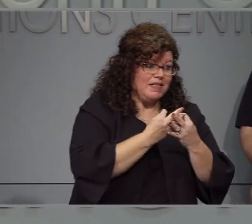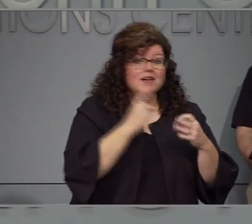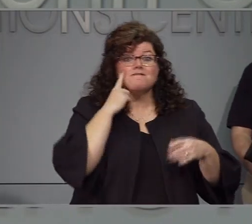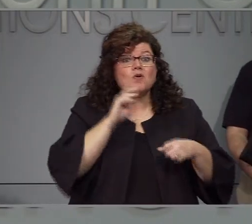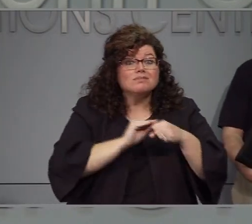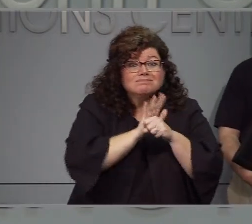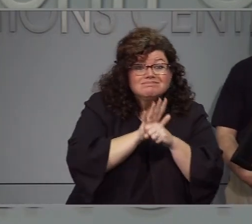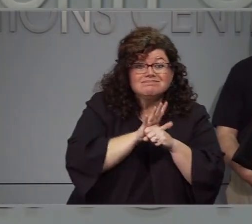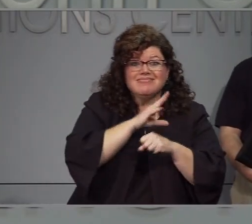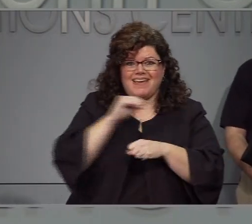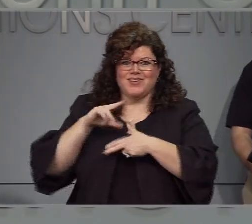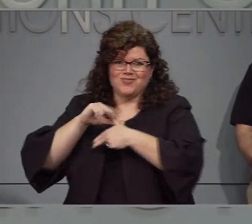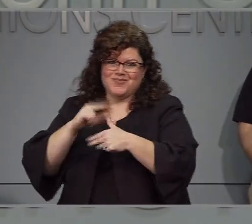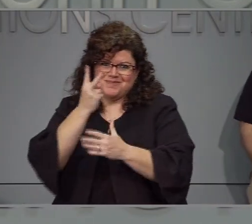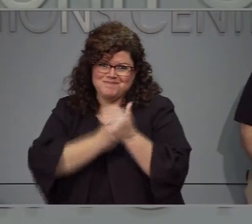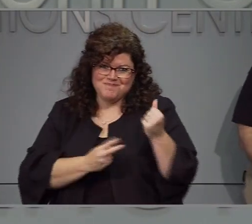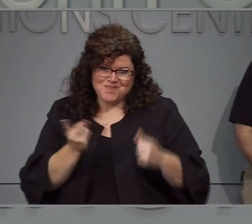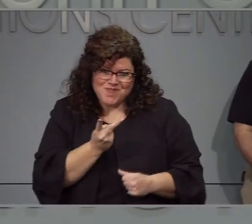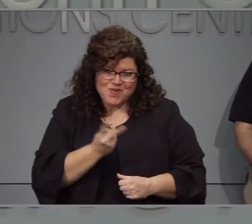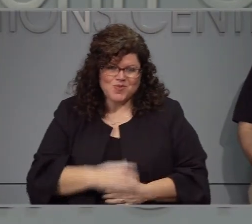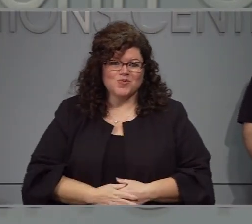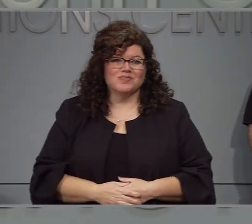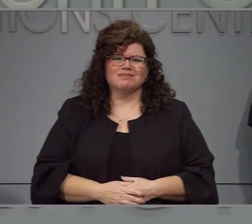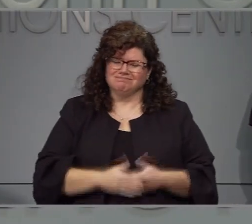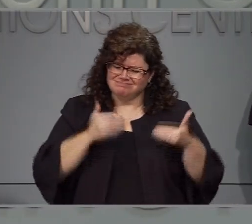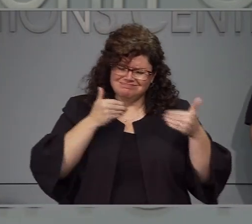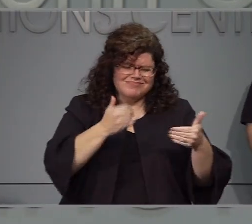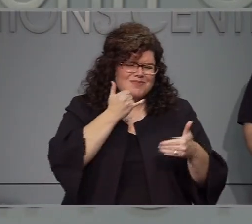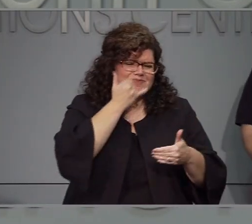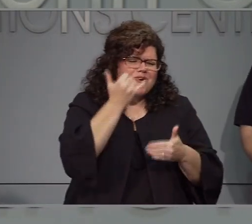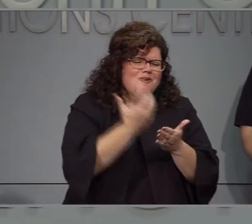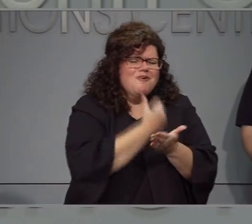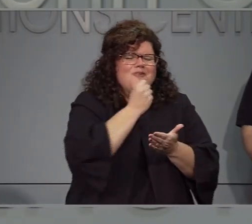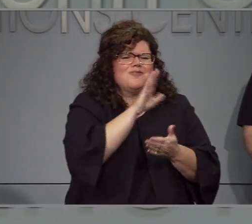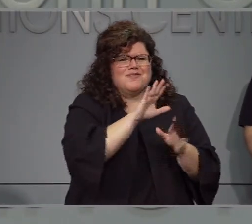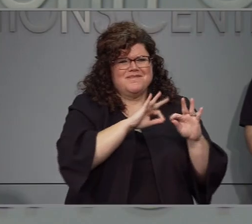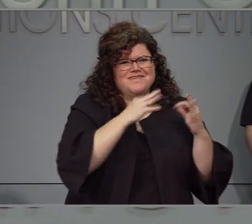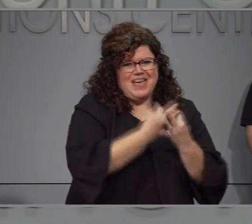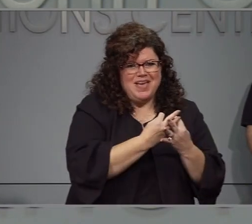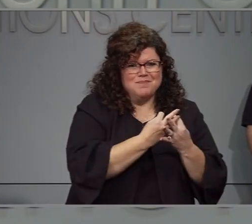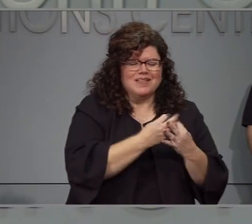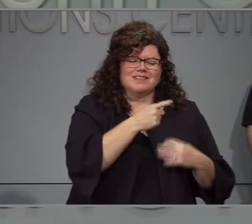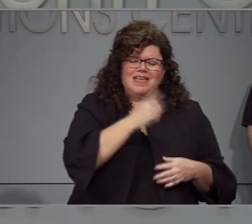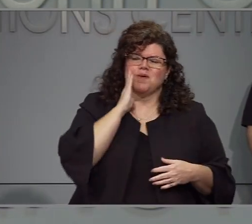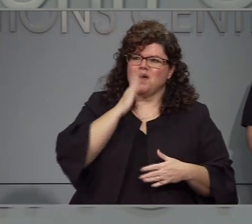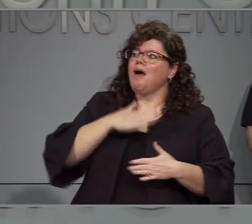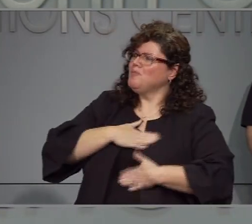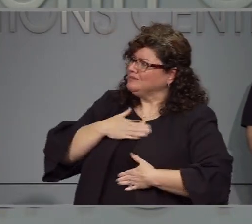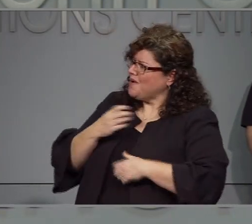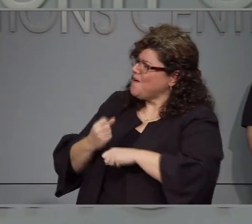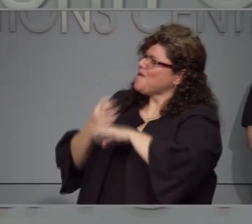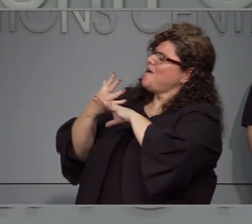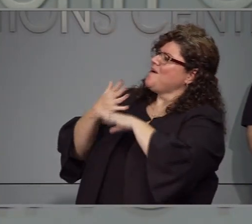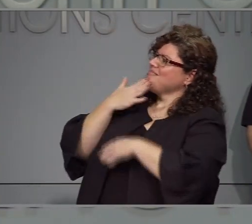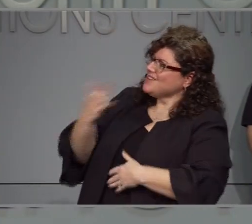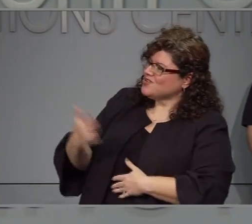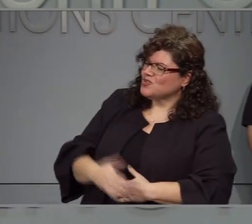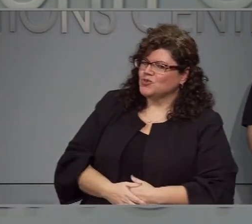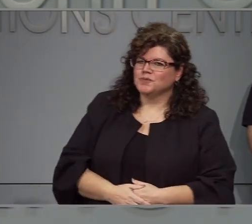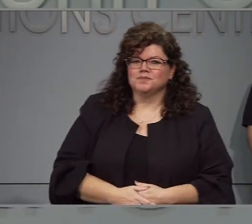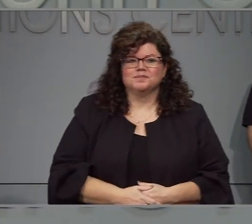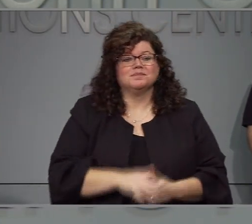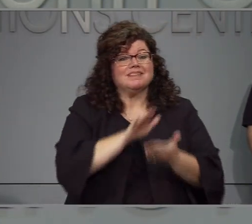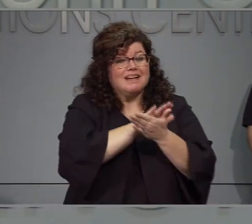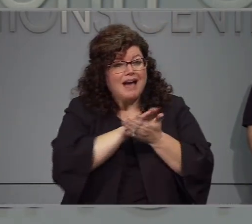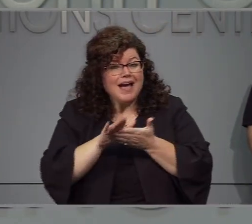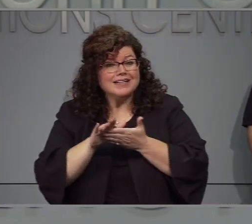and Isaias. Call your loved ones today to make sure they're ready. I guarantee they'll appreciate it. With kindness and